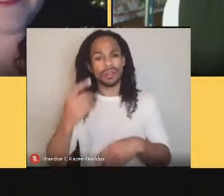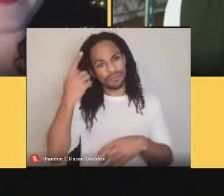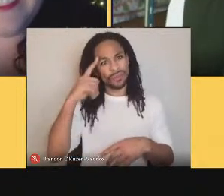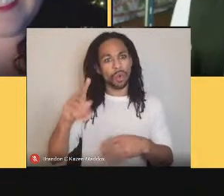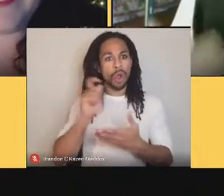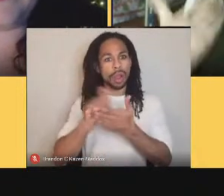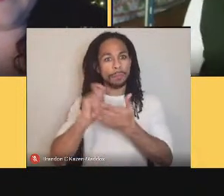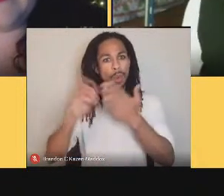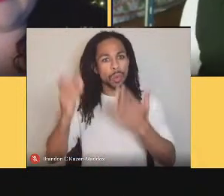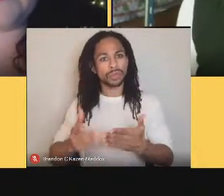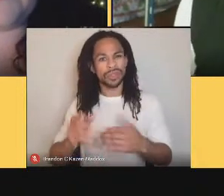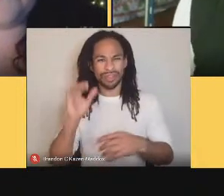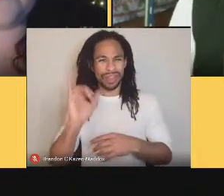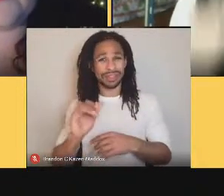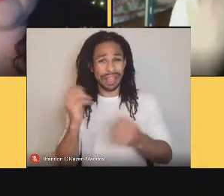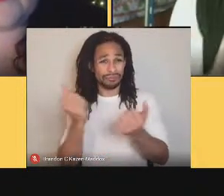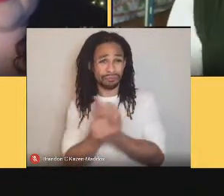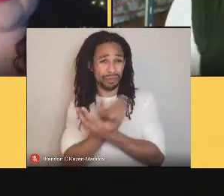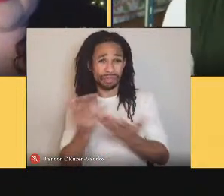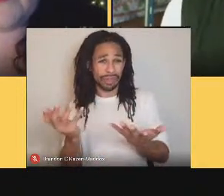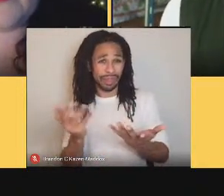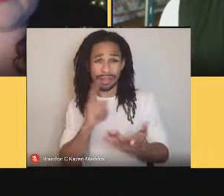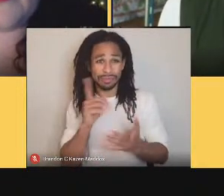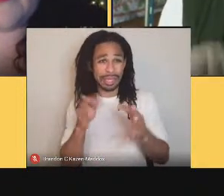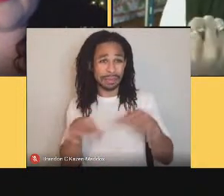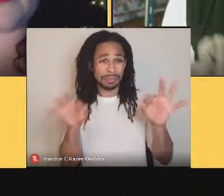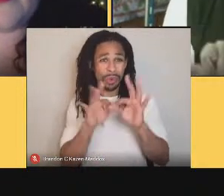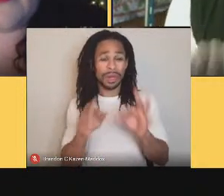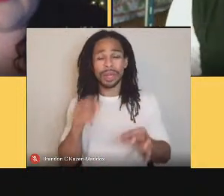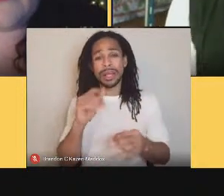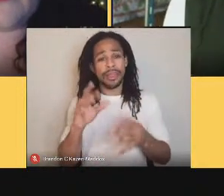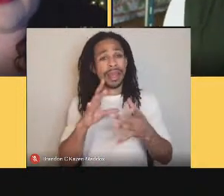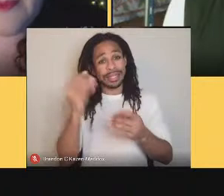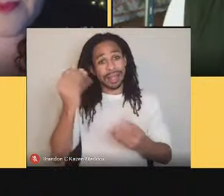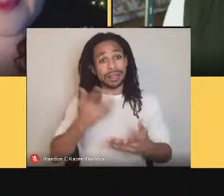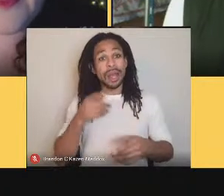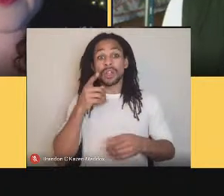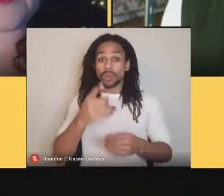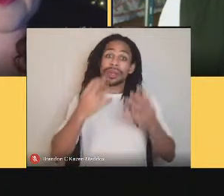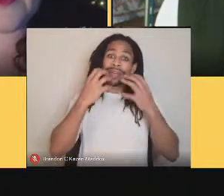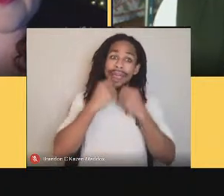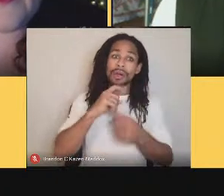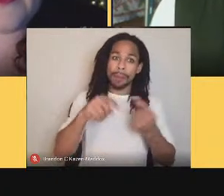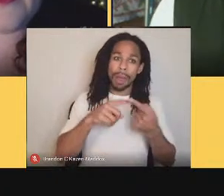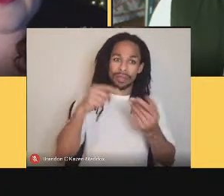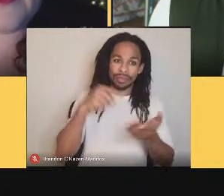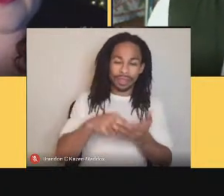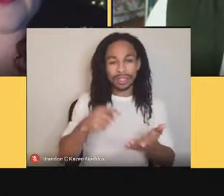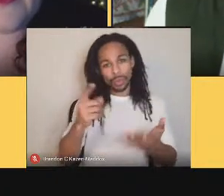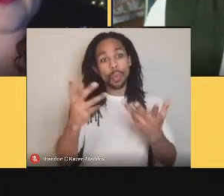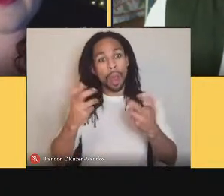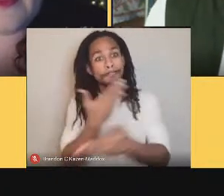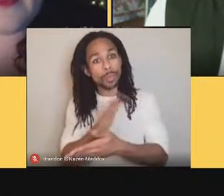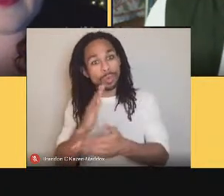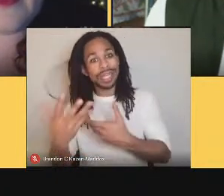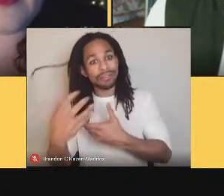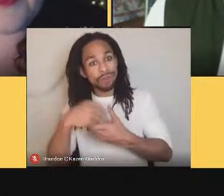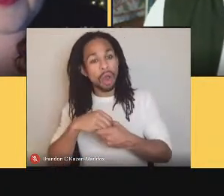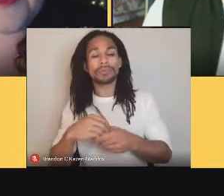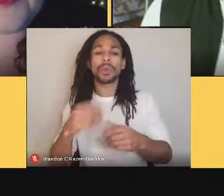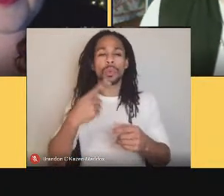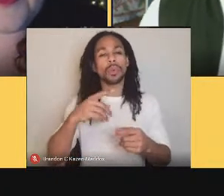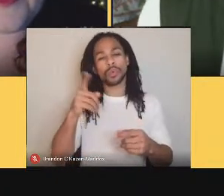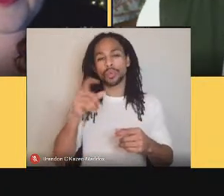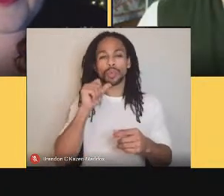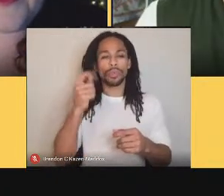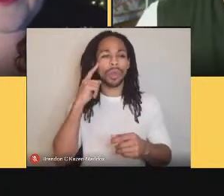tells us you care about this. You want music in this because you see it as more than just, oh crap, we have everything but the music,